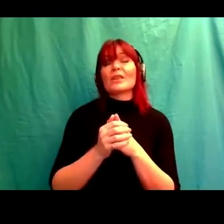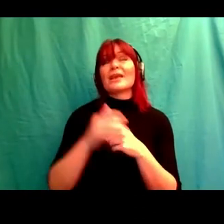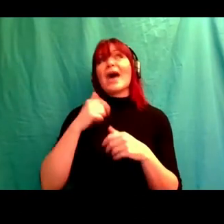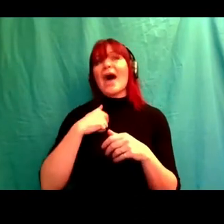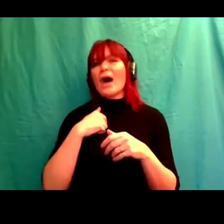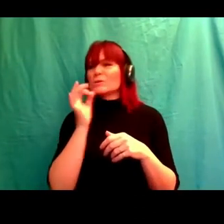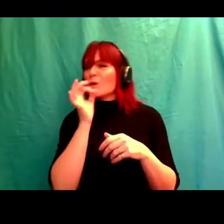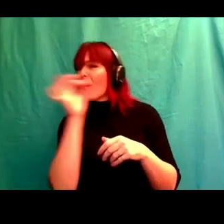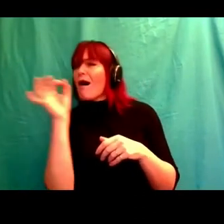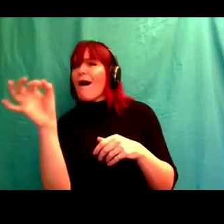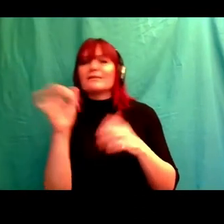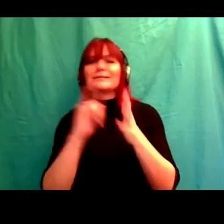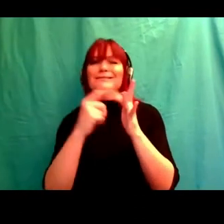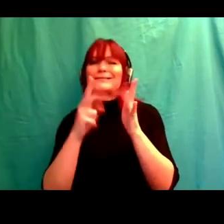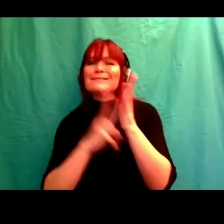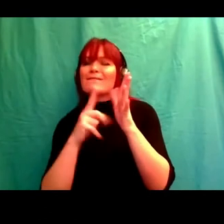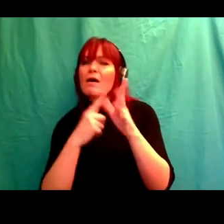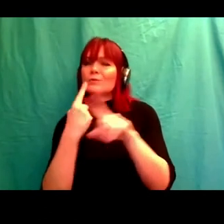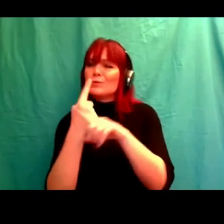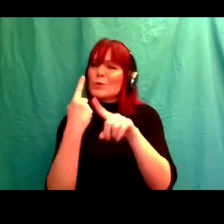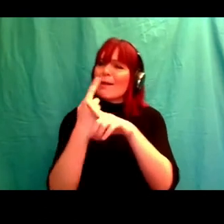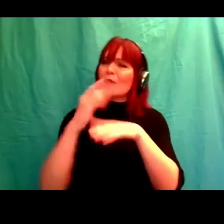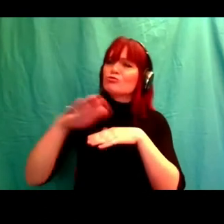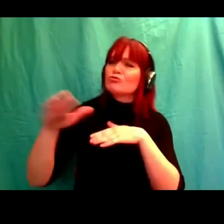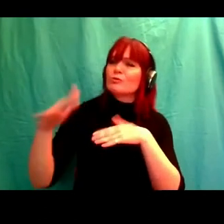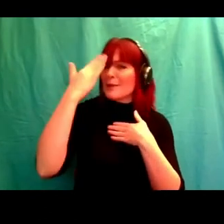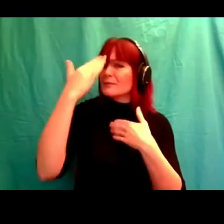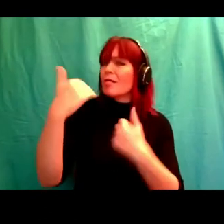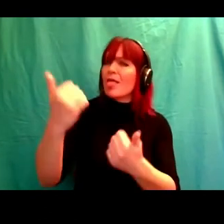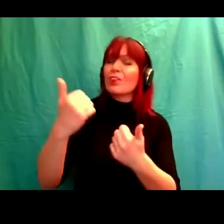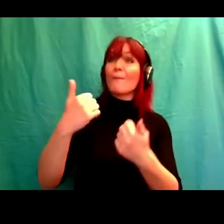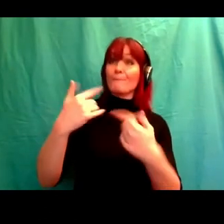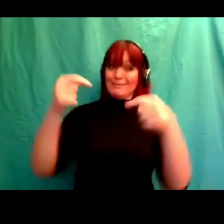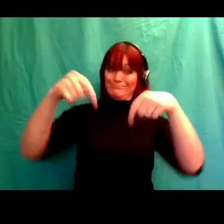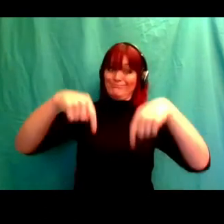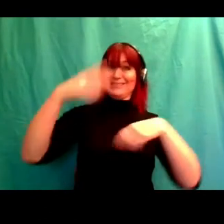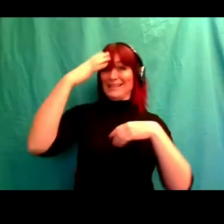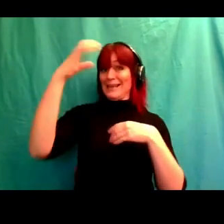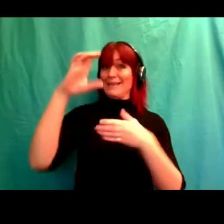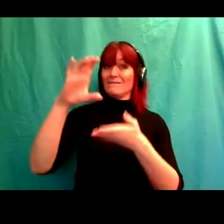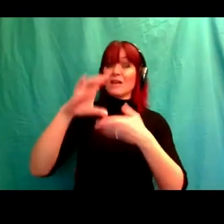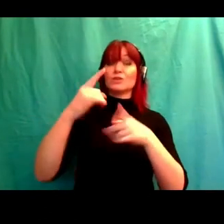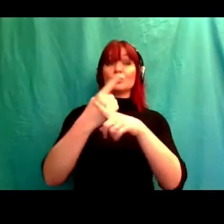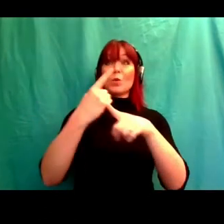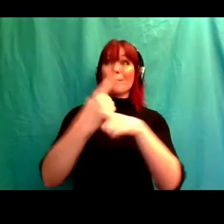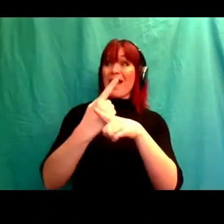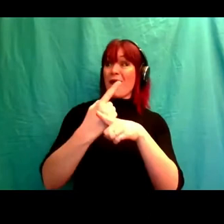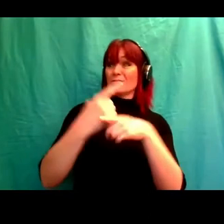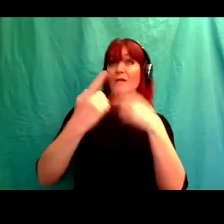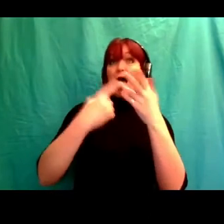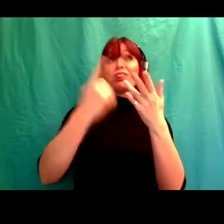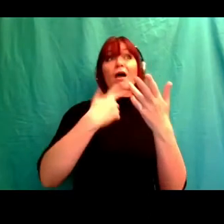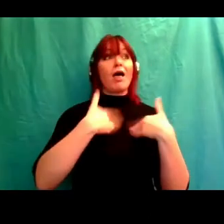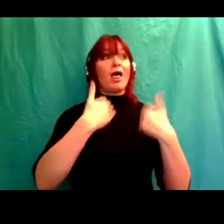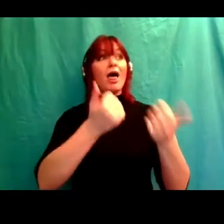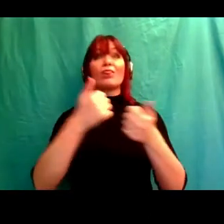to come in to talk particularly about children's mental health, because we've done some work at the fund about how other health and care services have